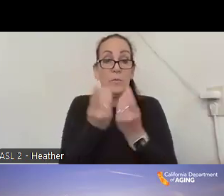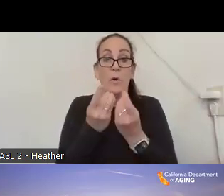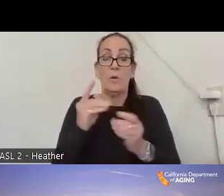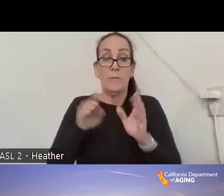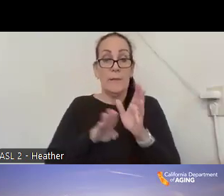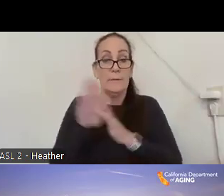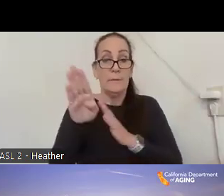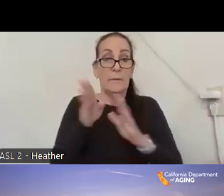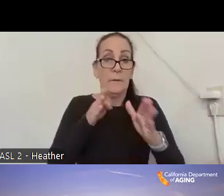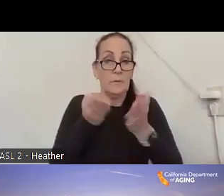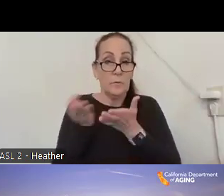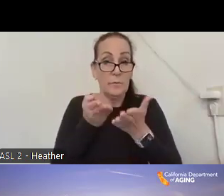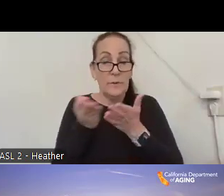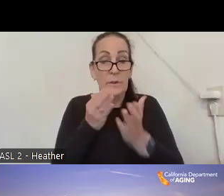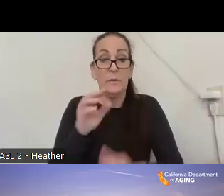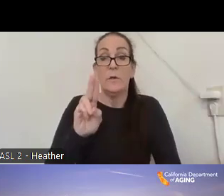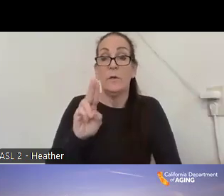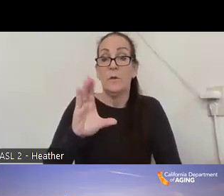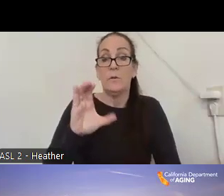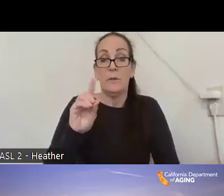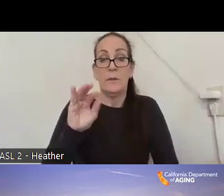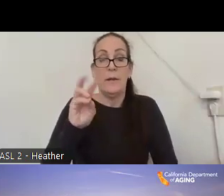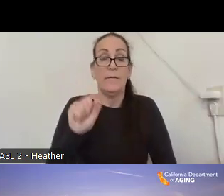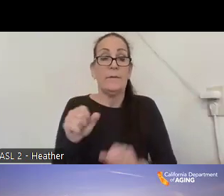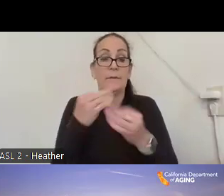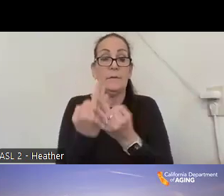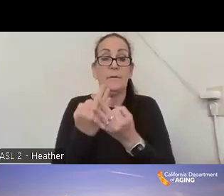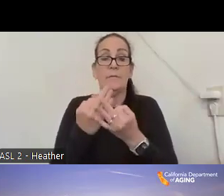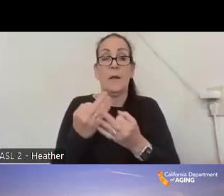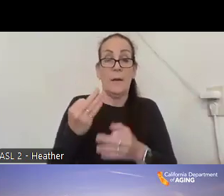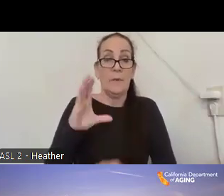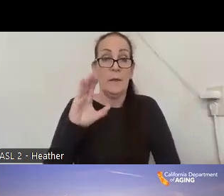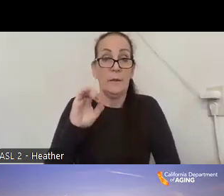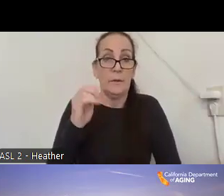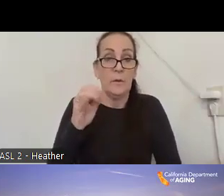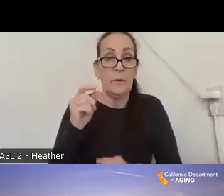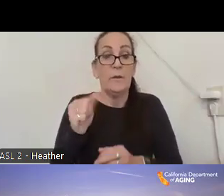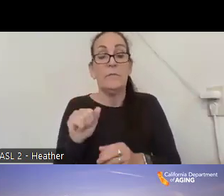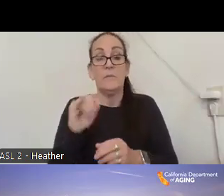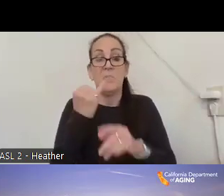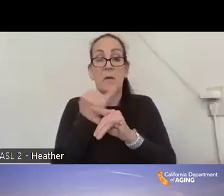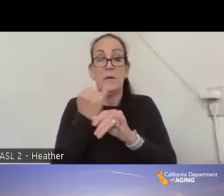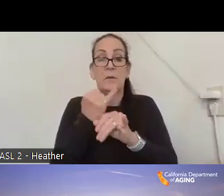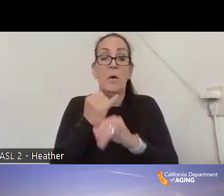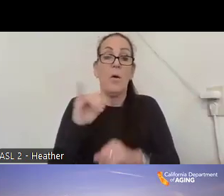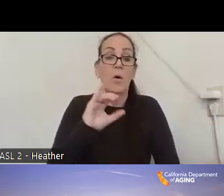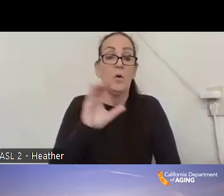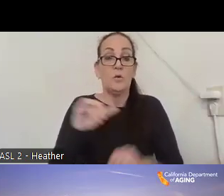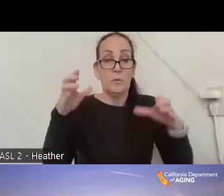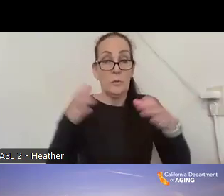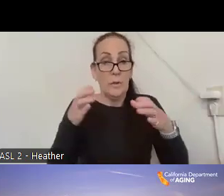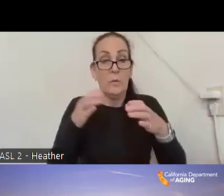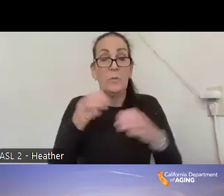Institute, Collaborative Consulting, USIM. We are also partnering with 3 counties, Marin County Department of Health and